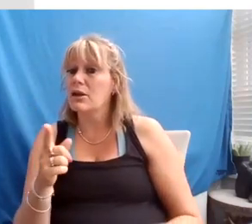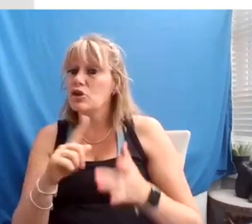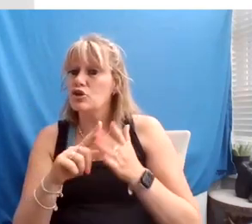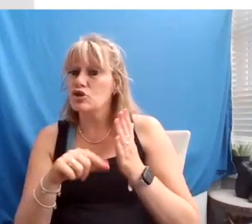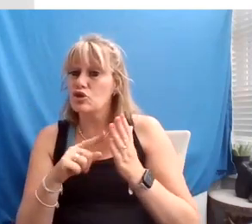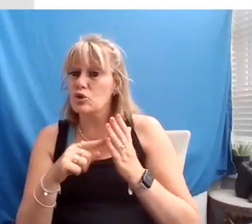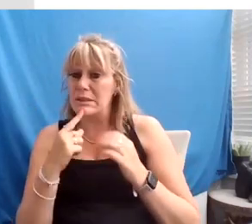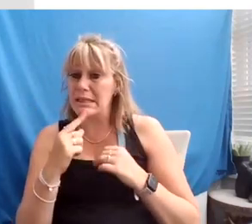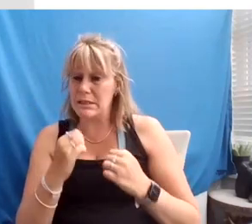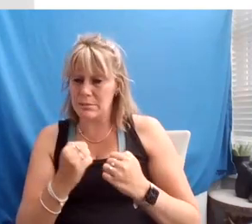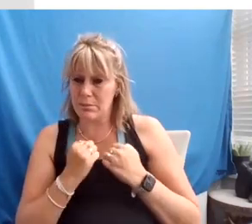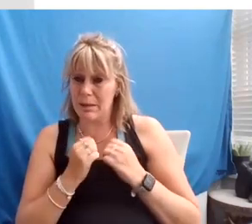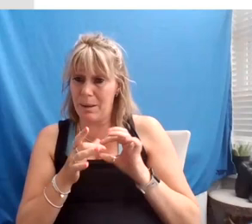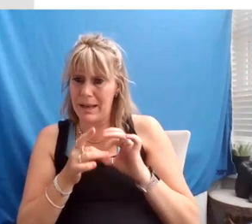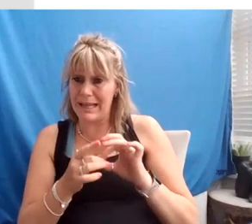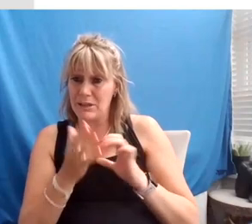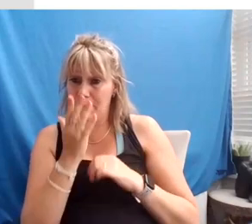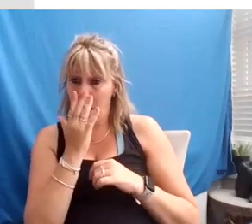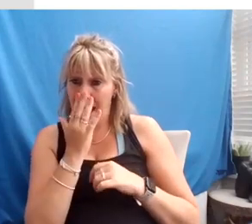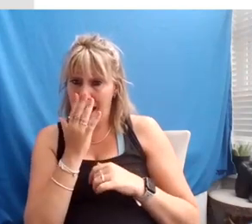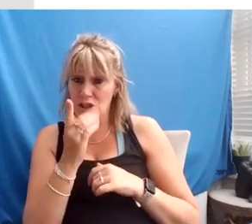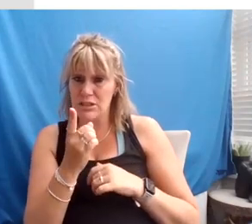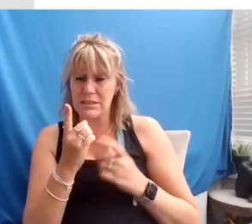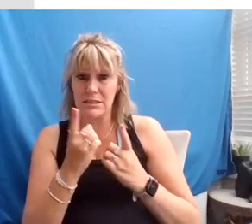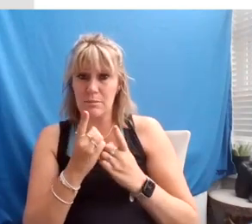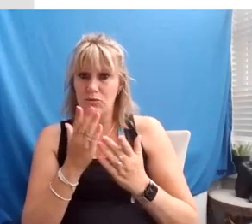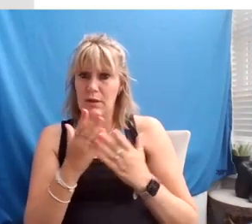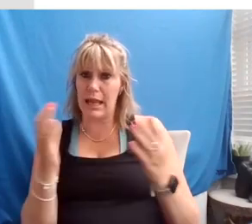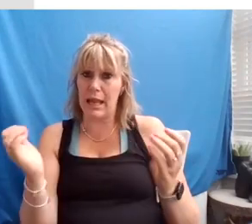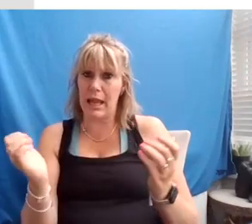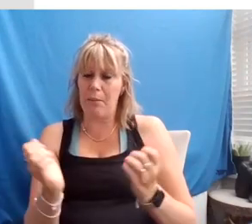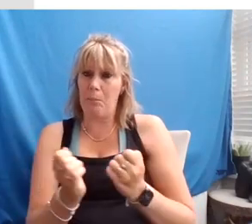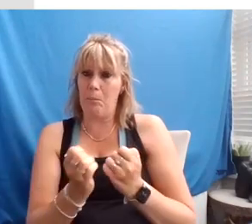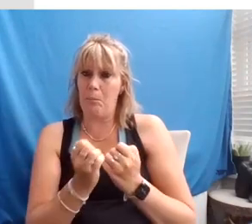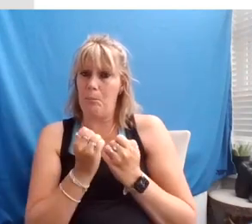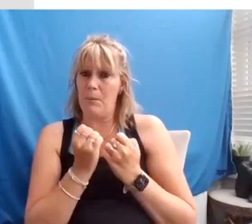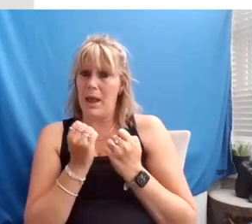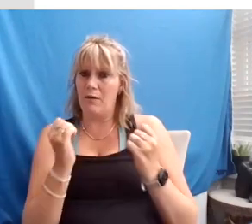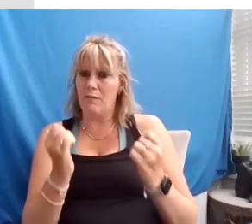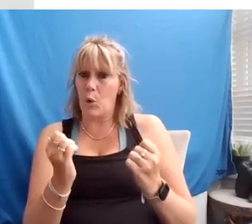well. There's something very powerful about it. And I think, you know, although the body